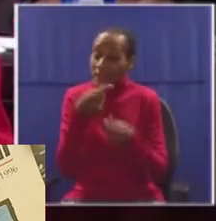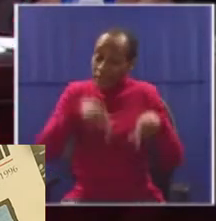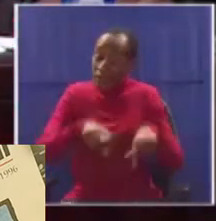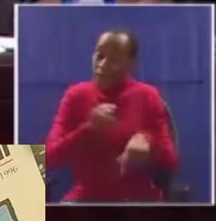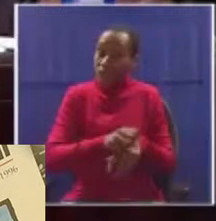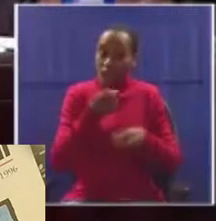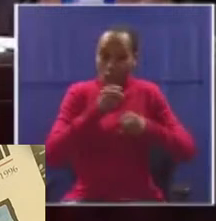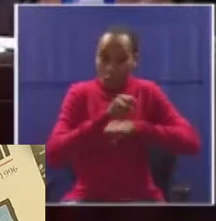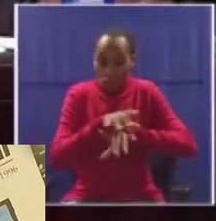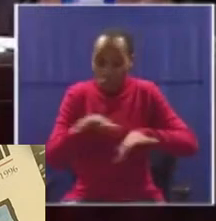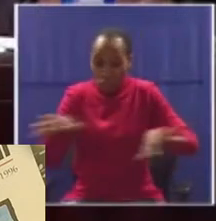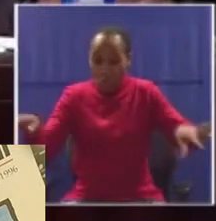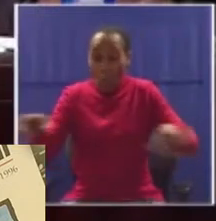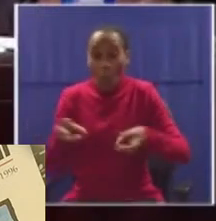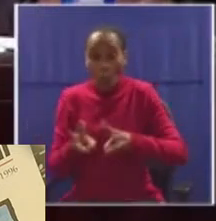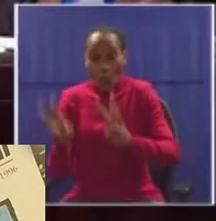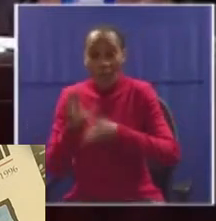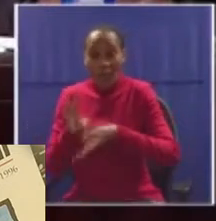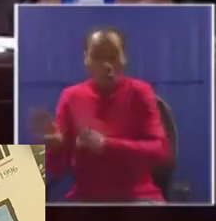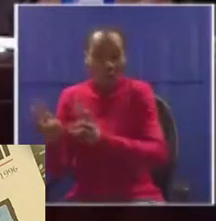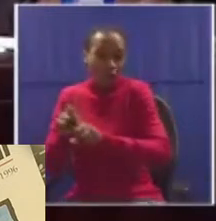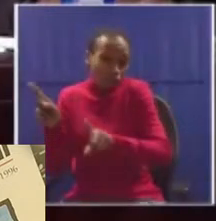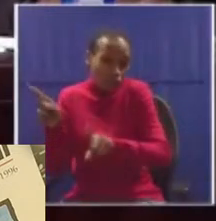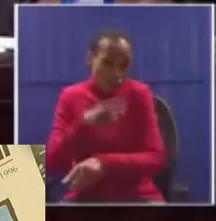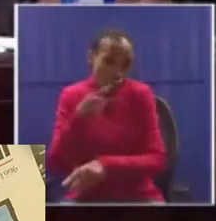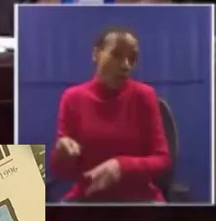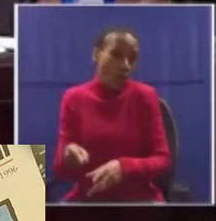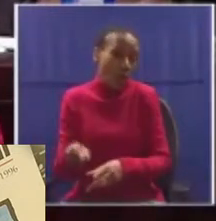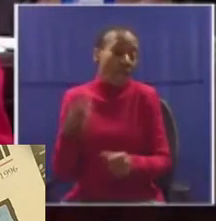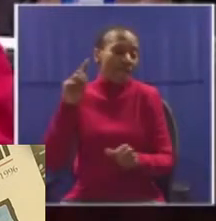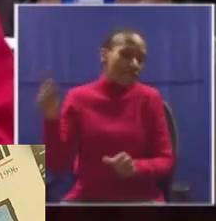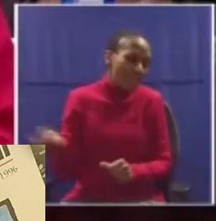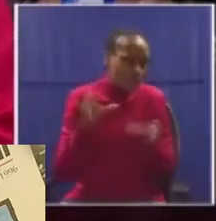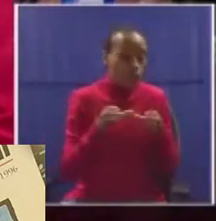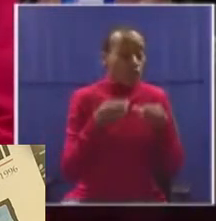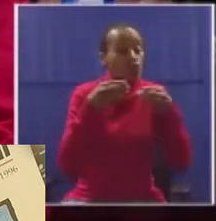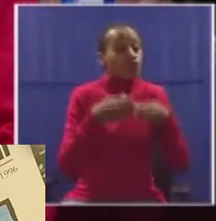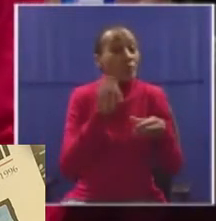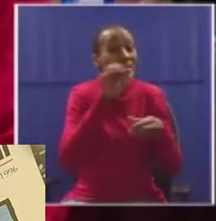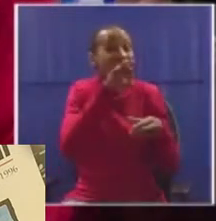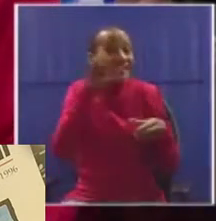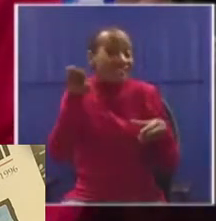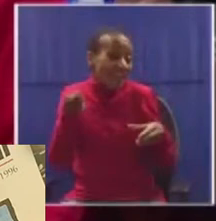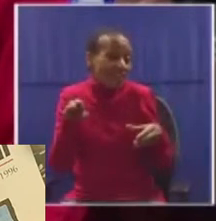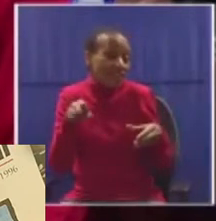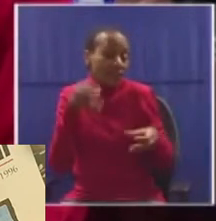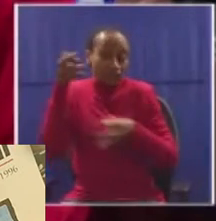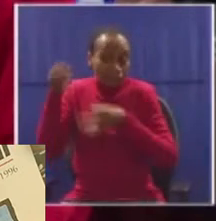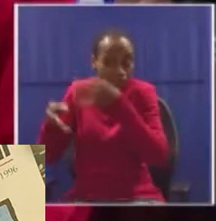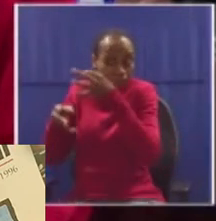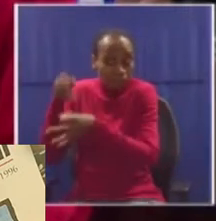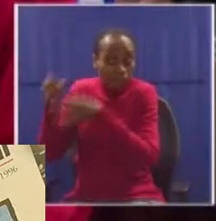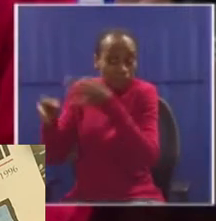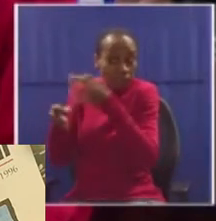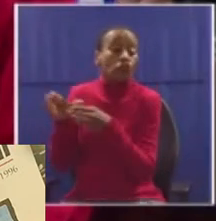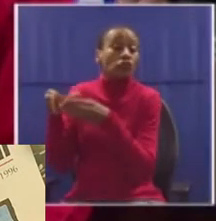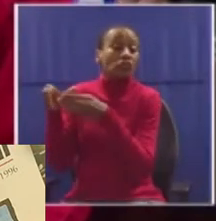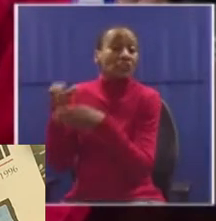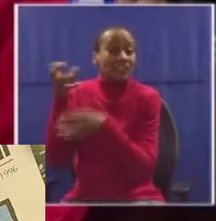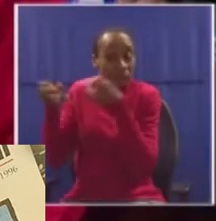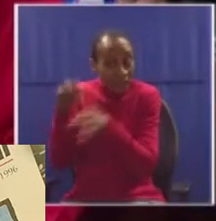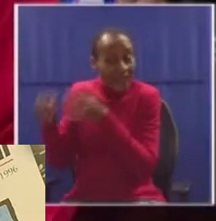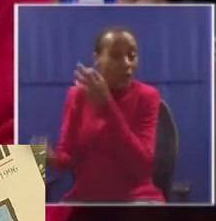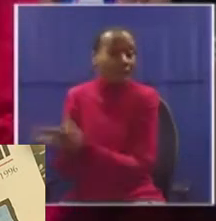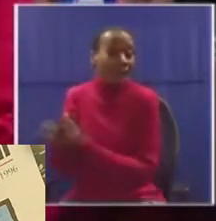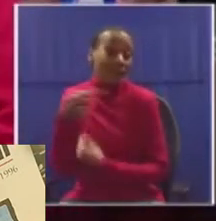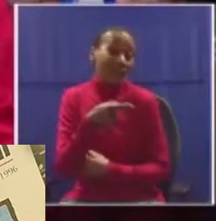we were the first political party to make submissions to the Davis tax committee on practical measures to deal with aggressive tax